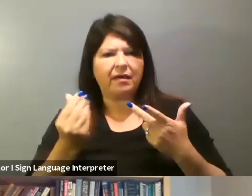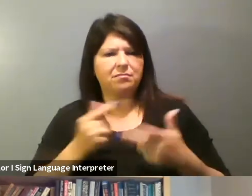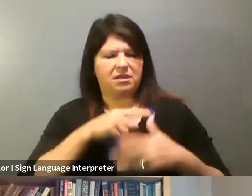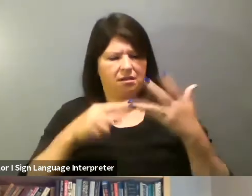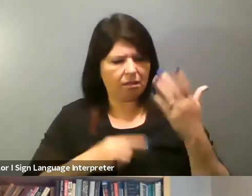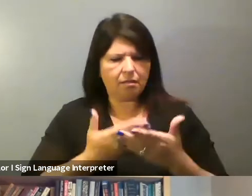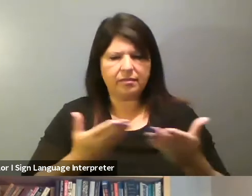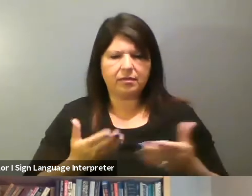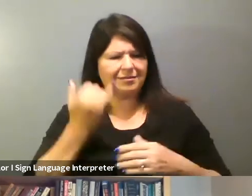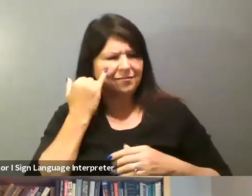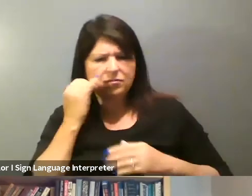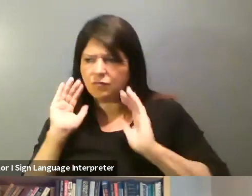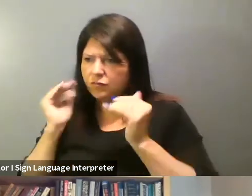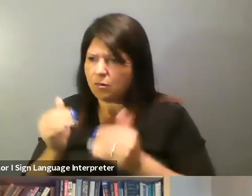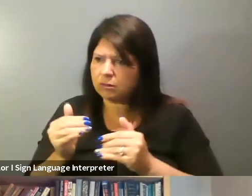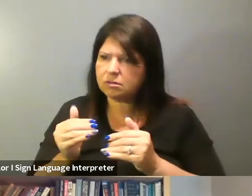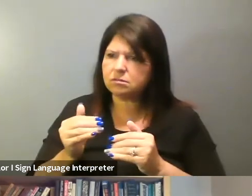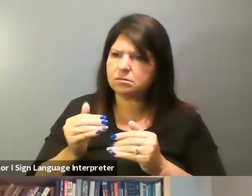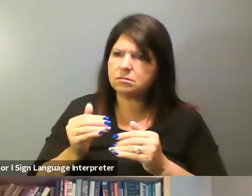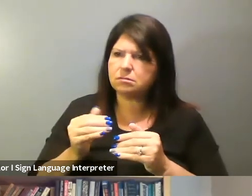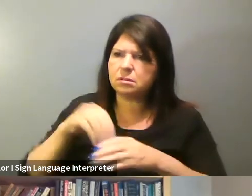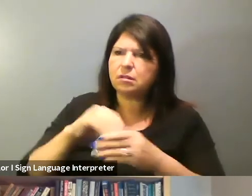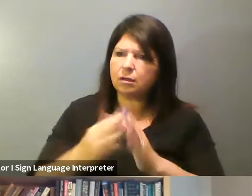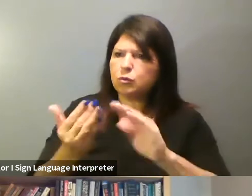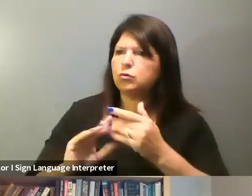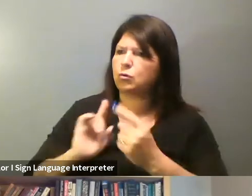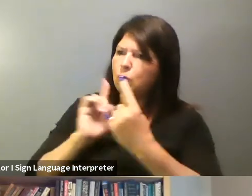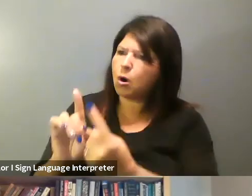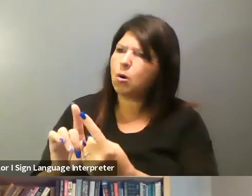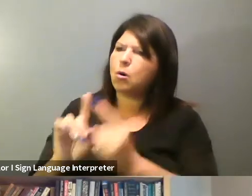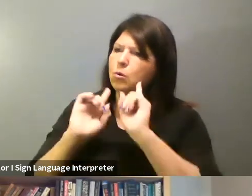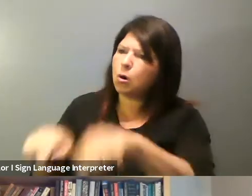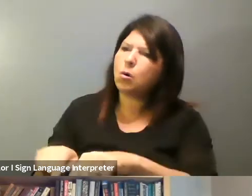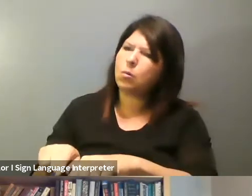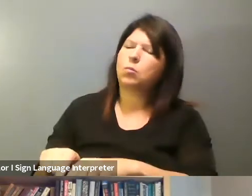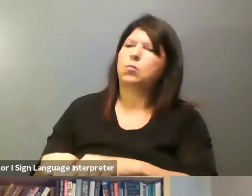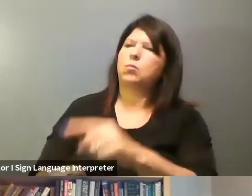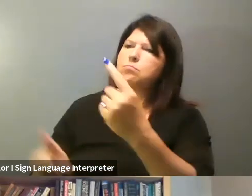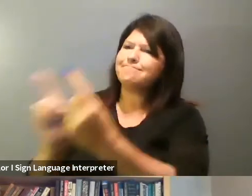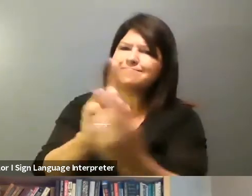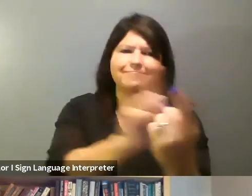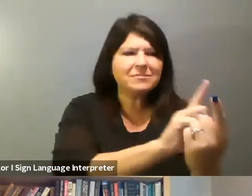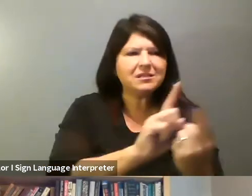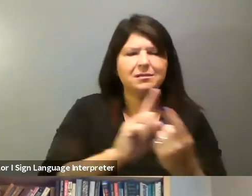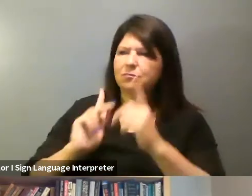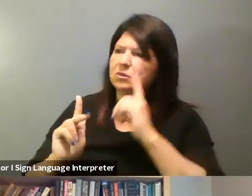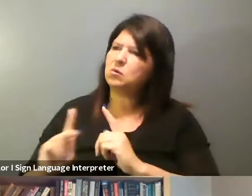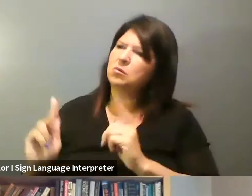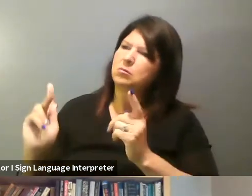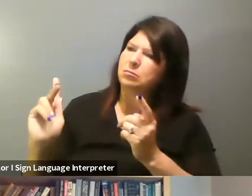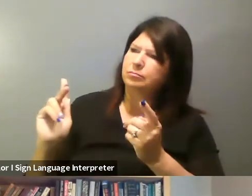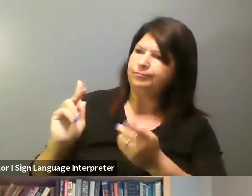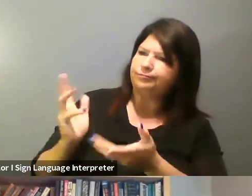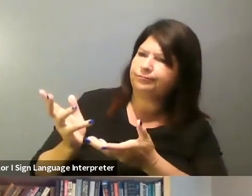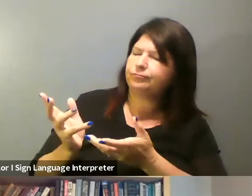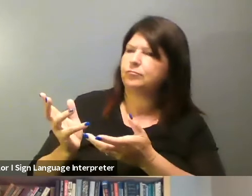community on going door to door and meeting people or having a place where